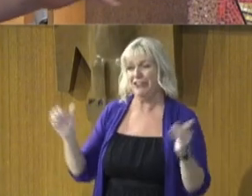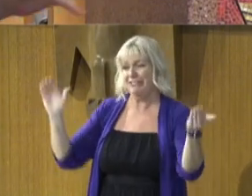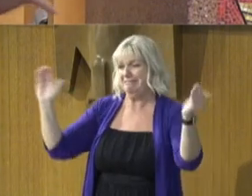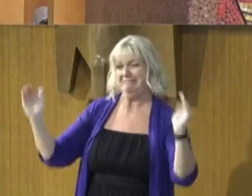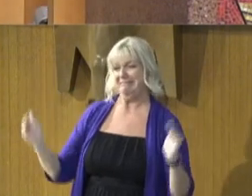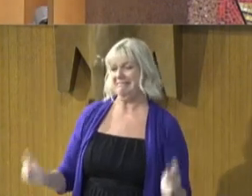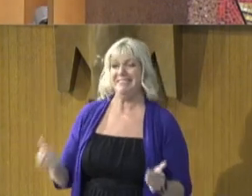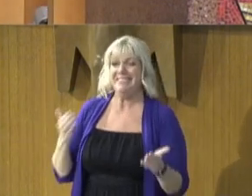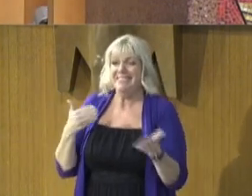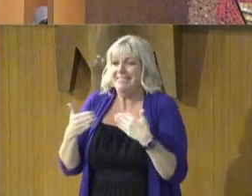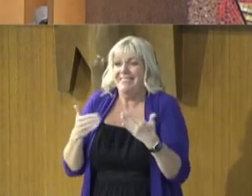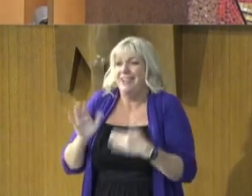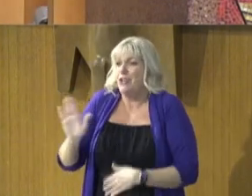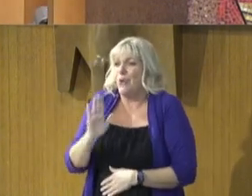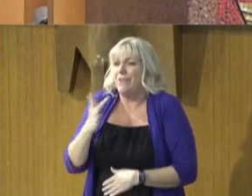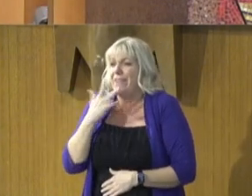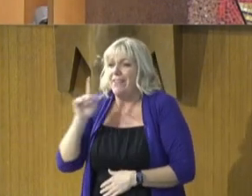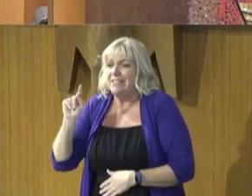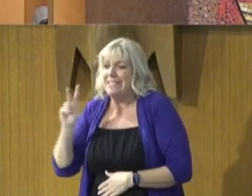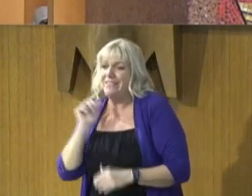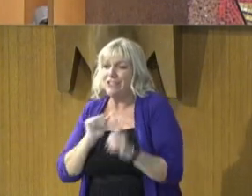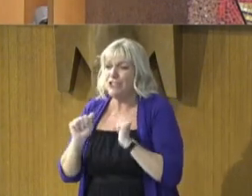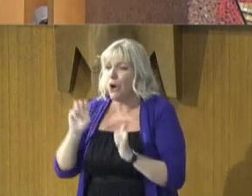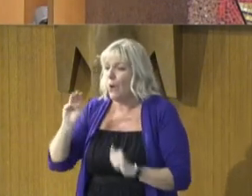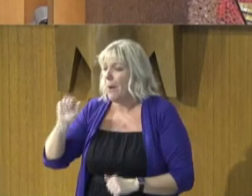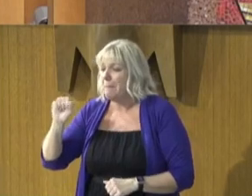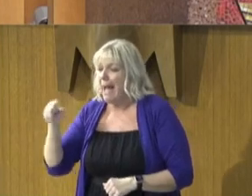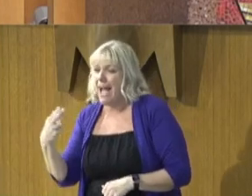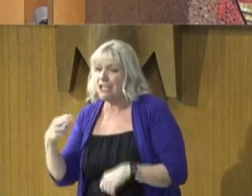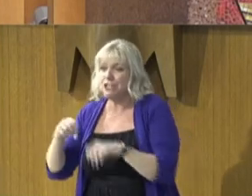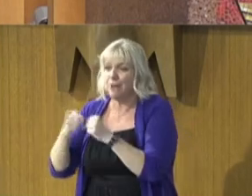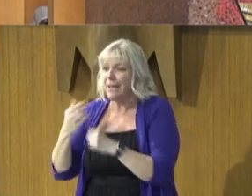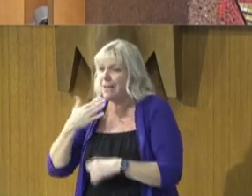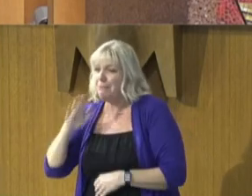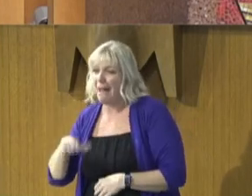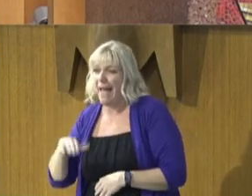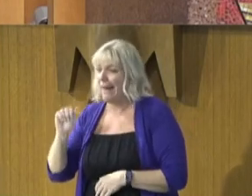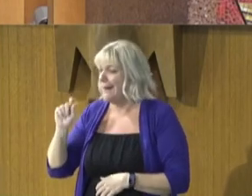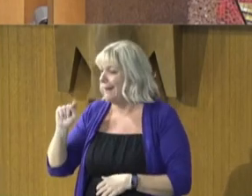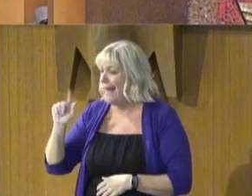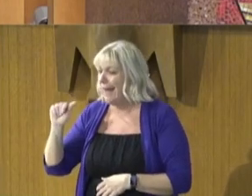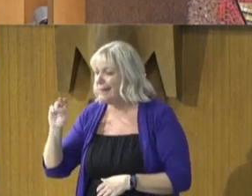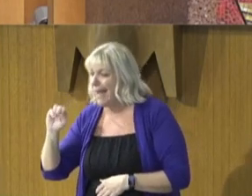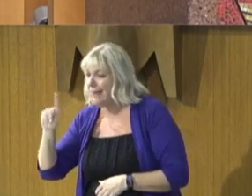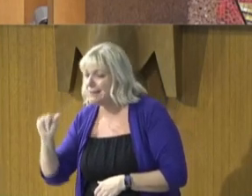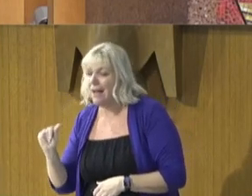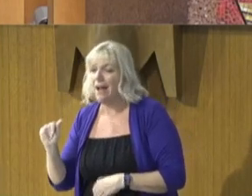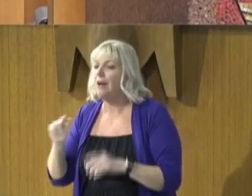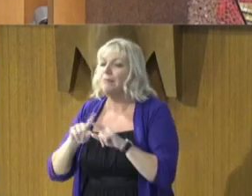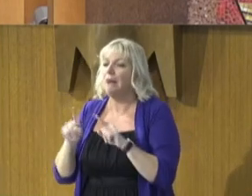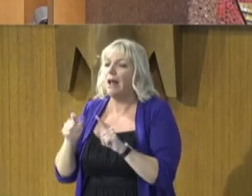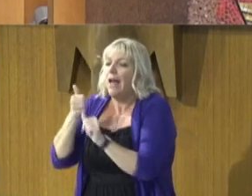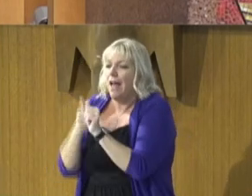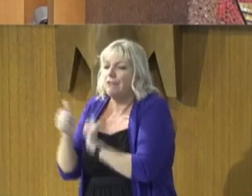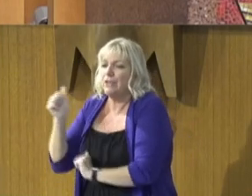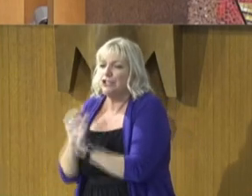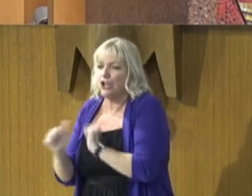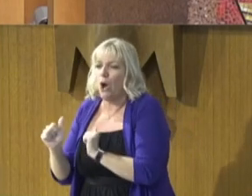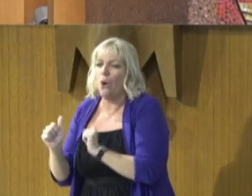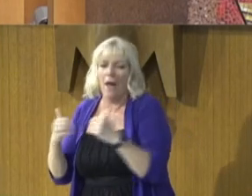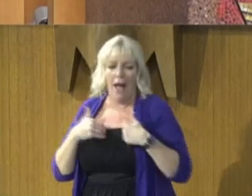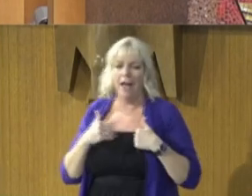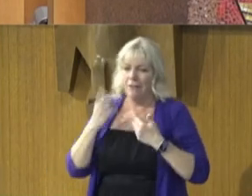TV show might be. It could be MASH or Brady Bunch or Breaking Bad or Atlanta. There is a prophet for you.